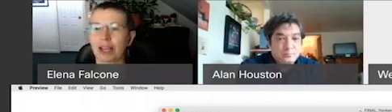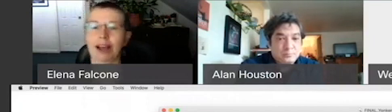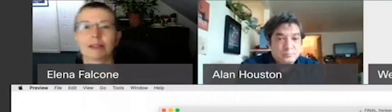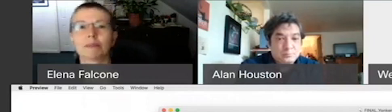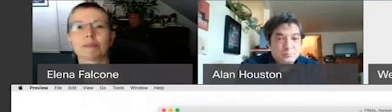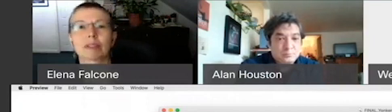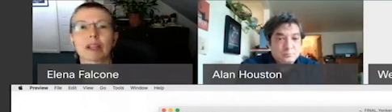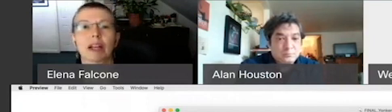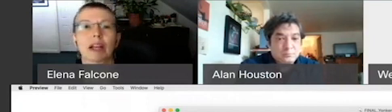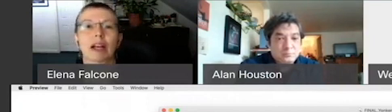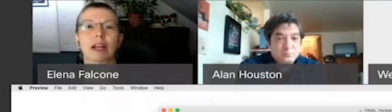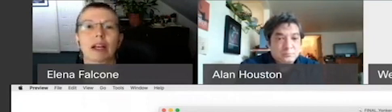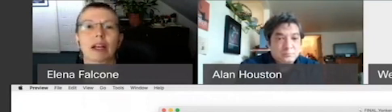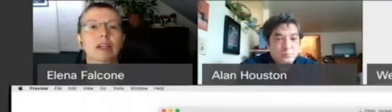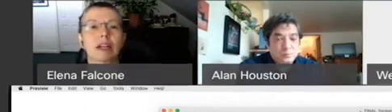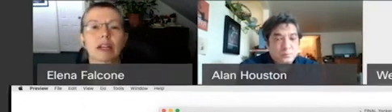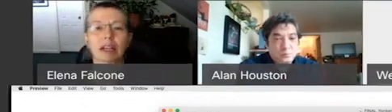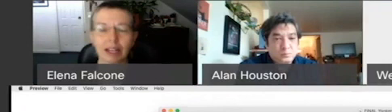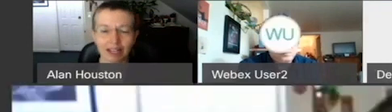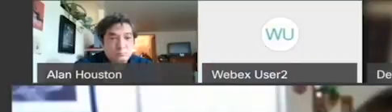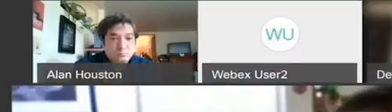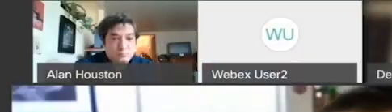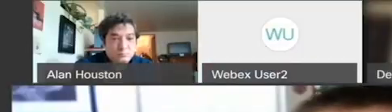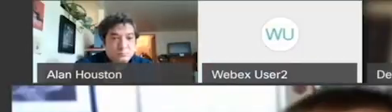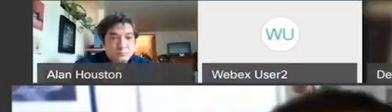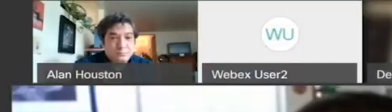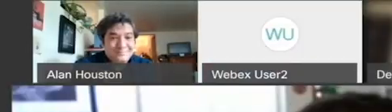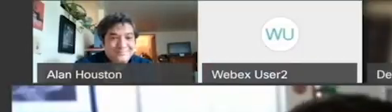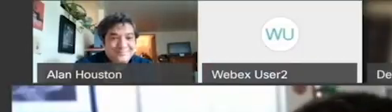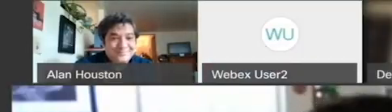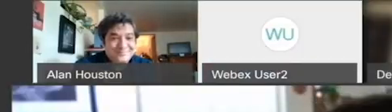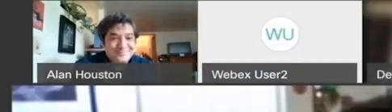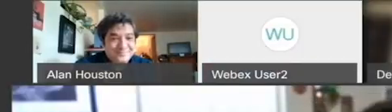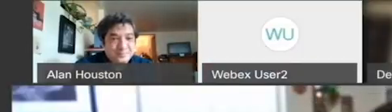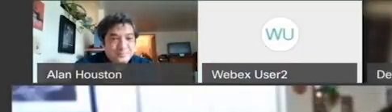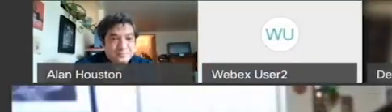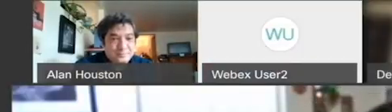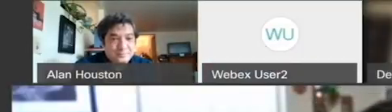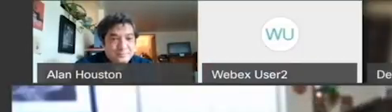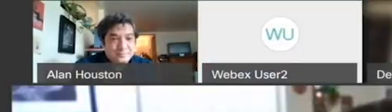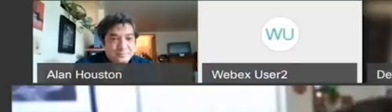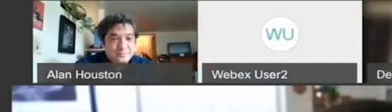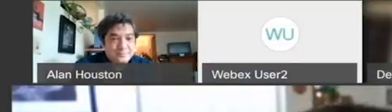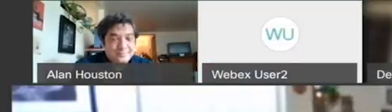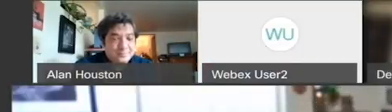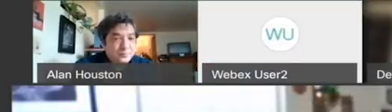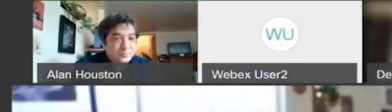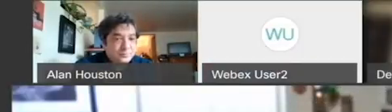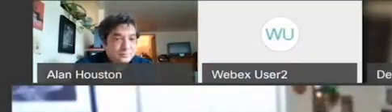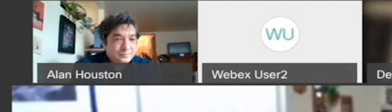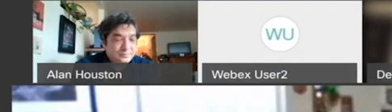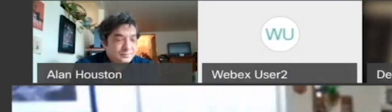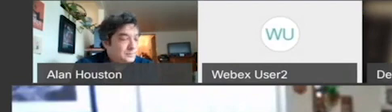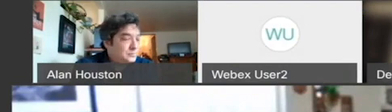Finally, just I wanted to say thank you to every participant.